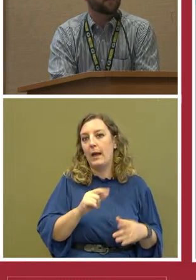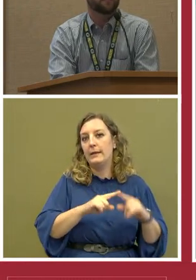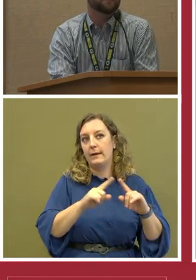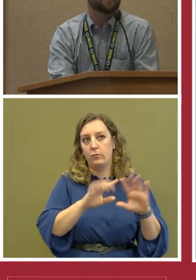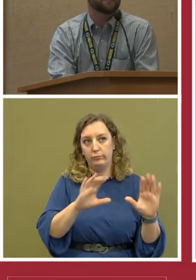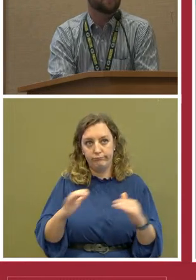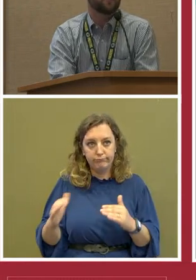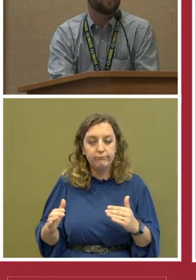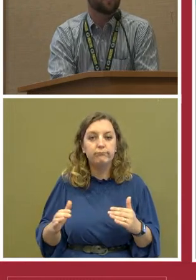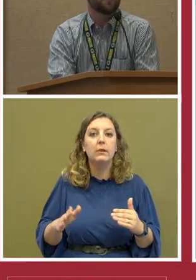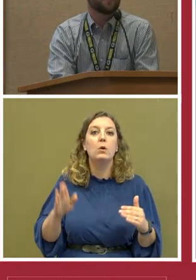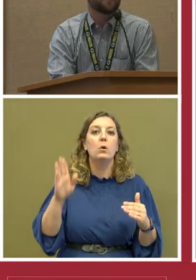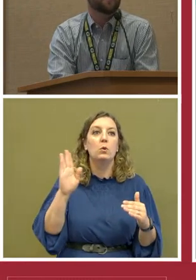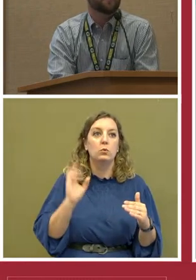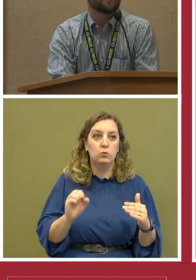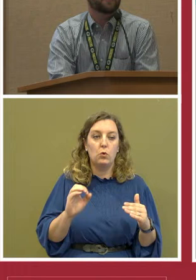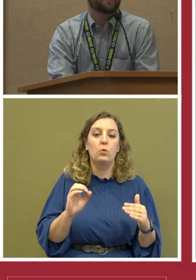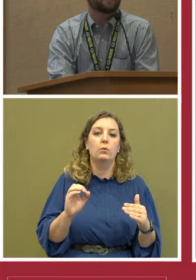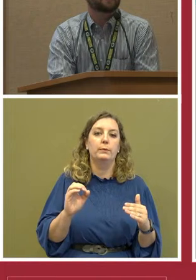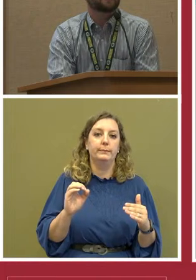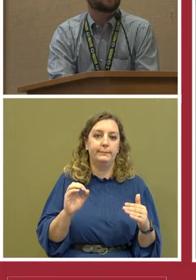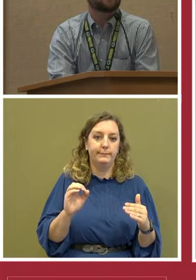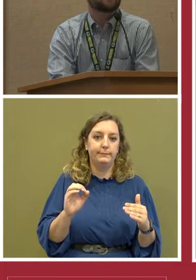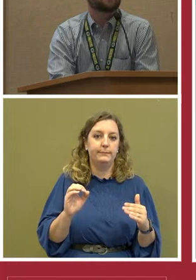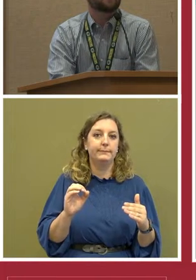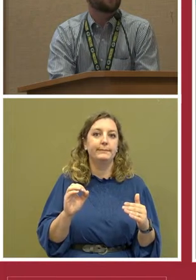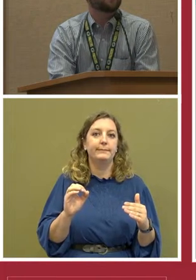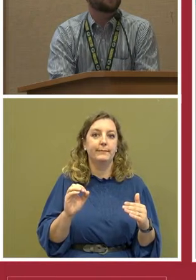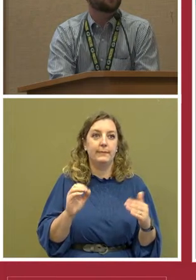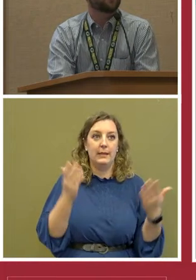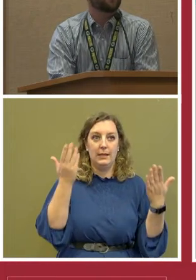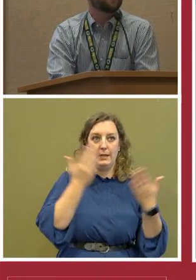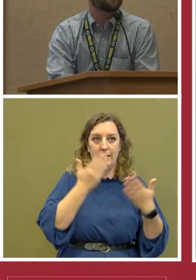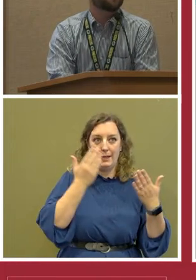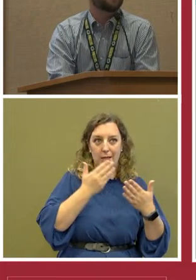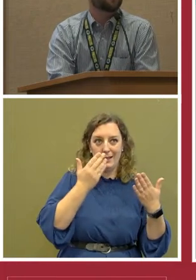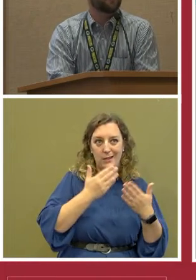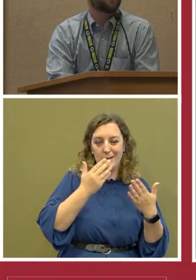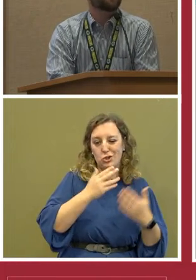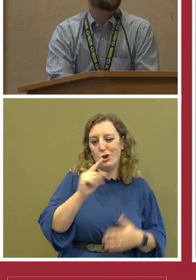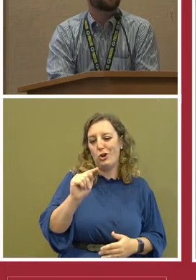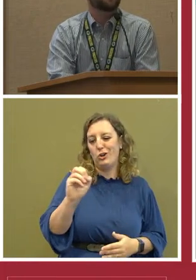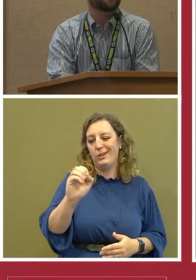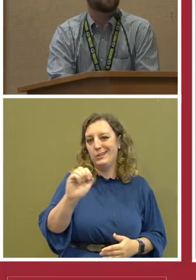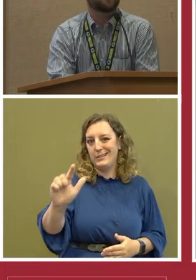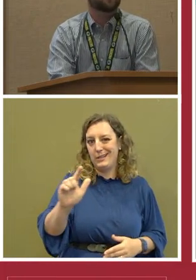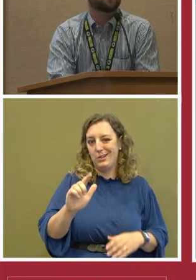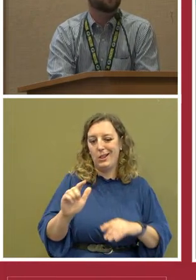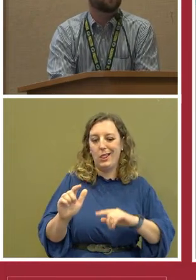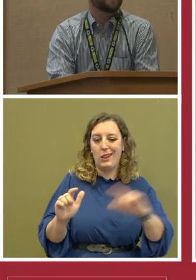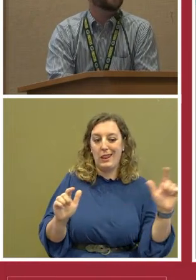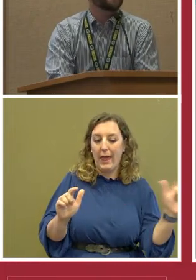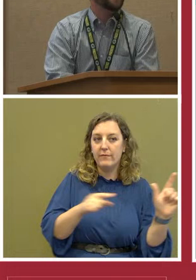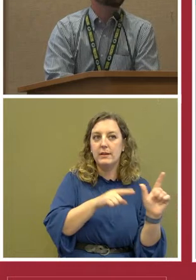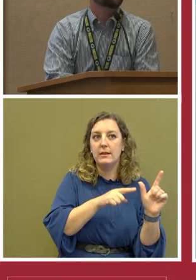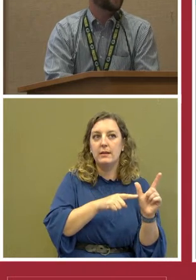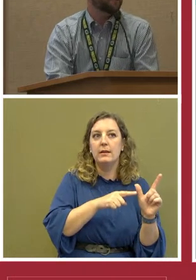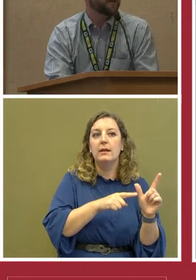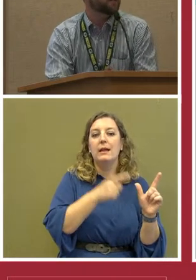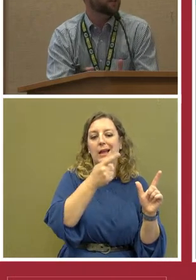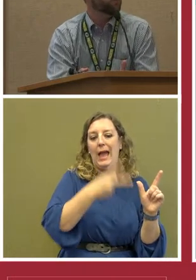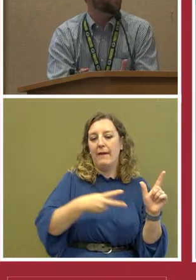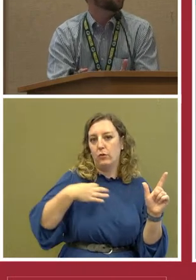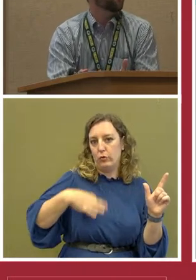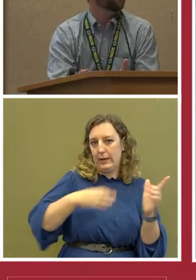different categories. And so the dark turquoise or teal bar on the far left are students who have taken a half a